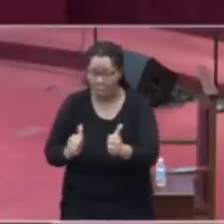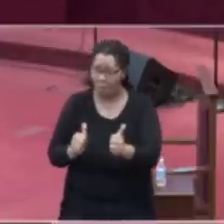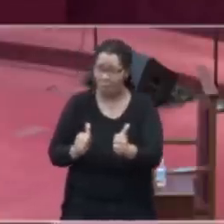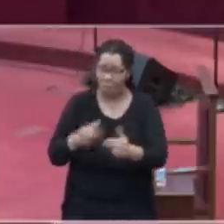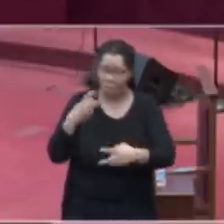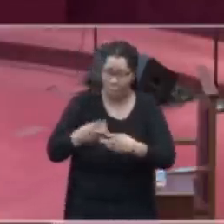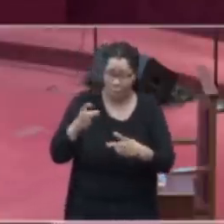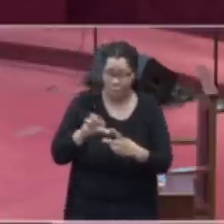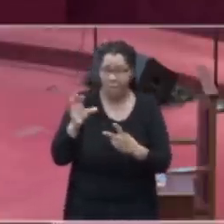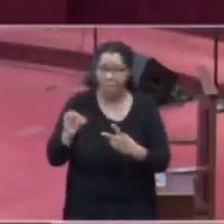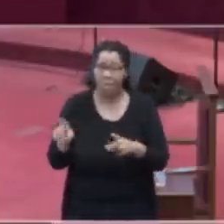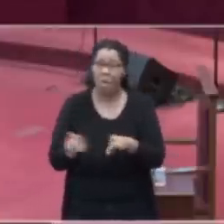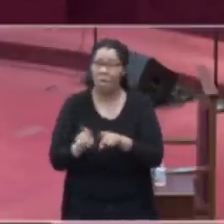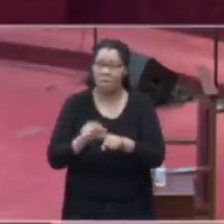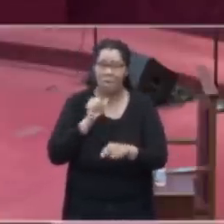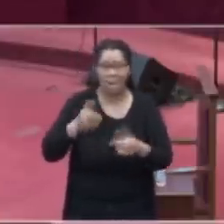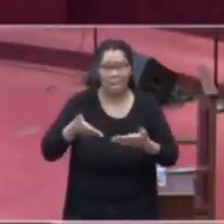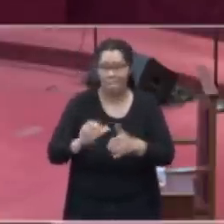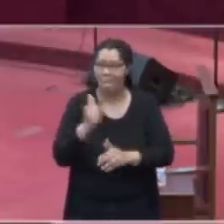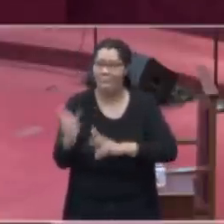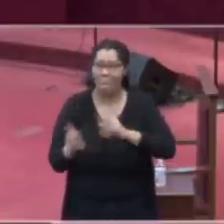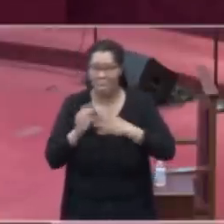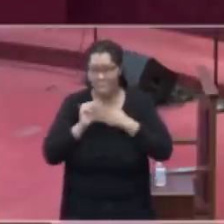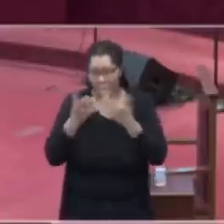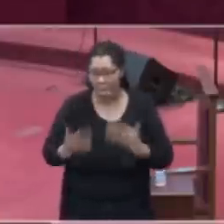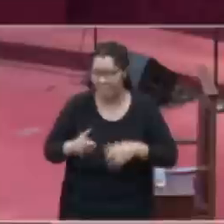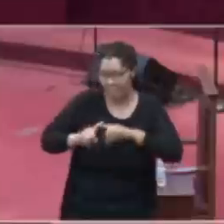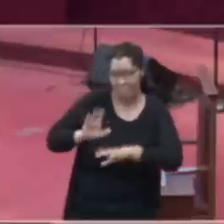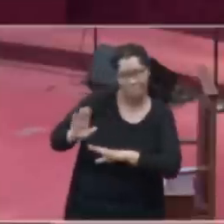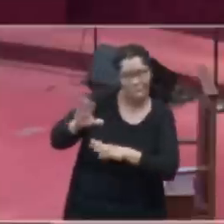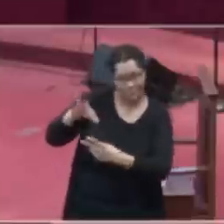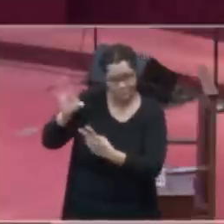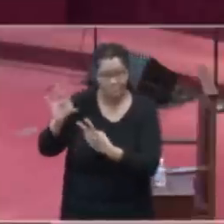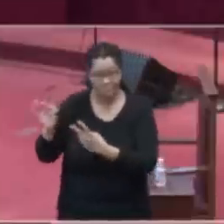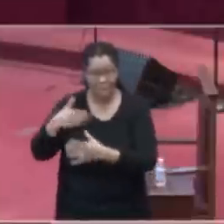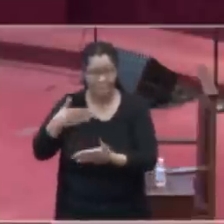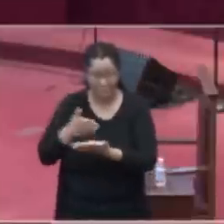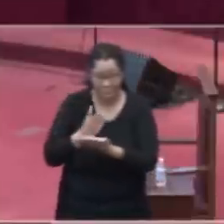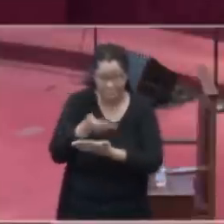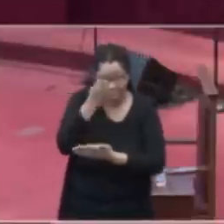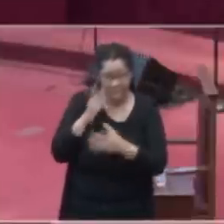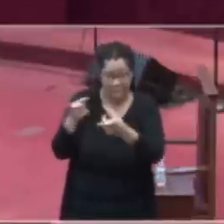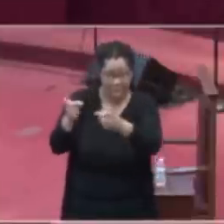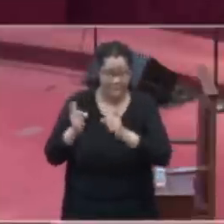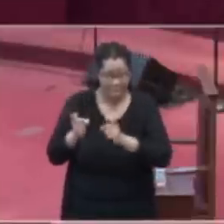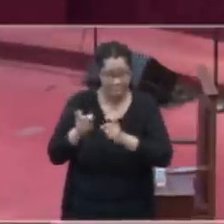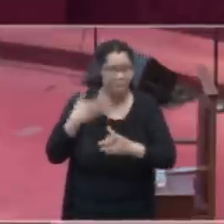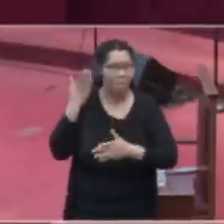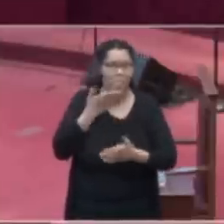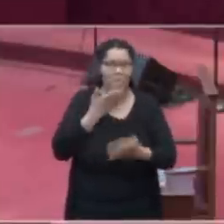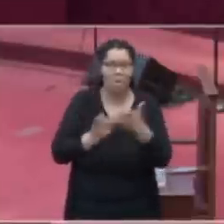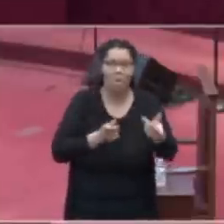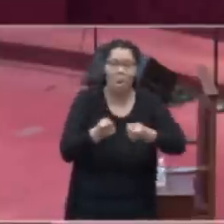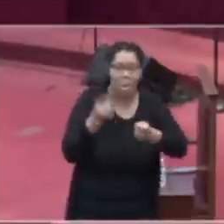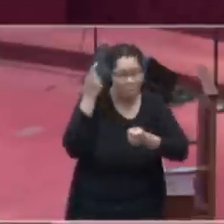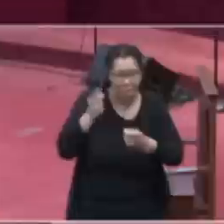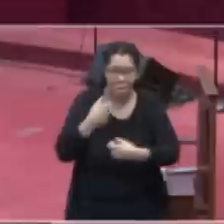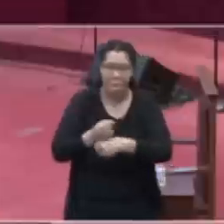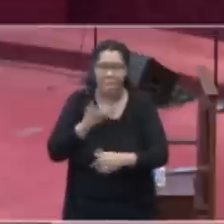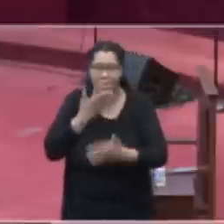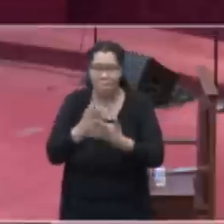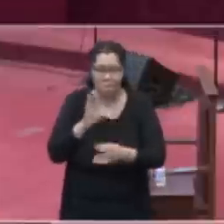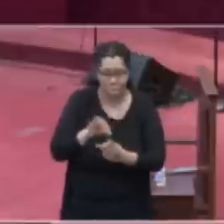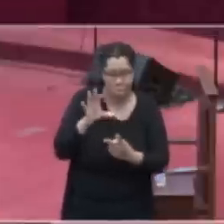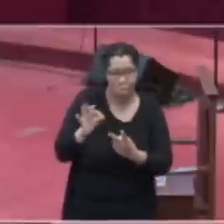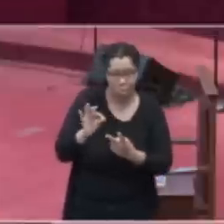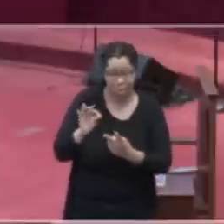others' choices. I'm going to steward the privilege God has given me to make a choice, and as I